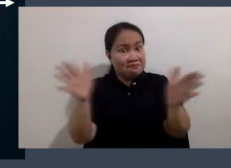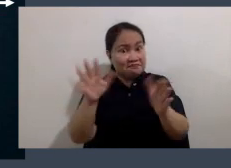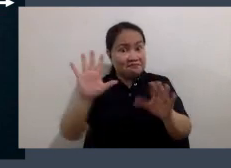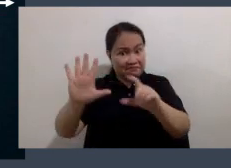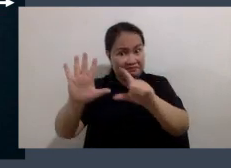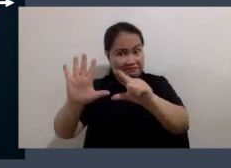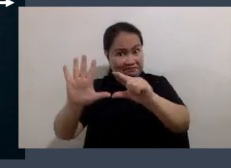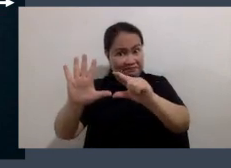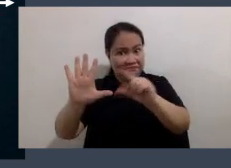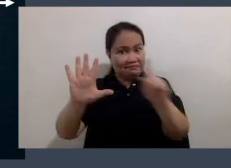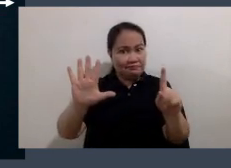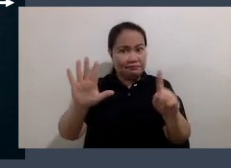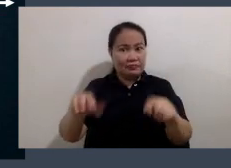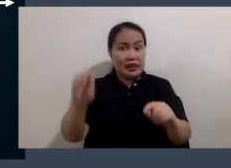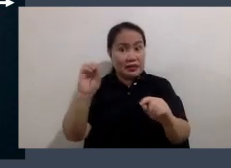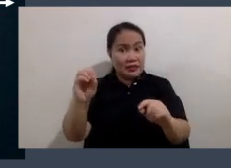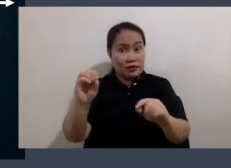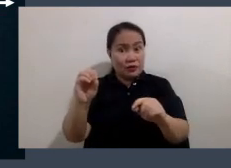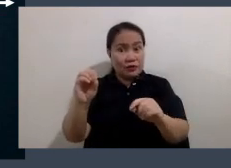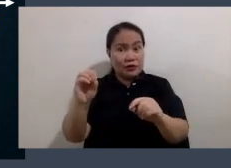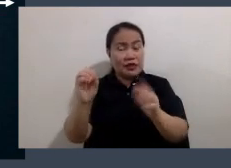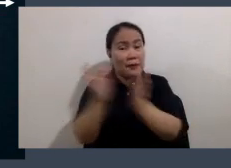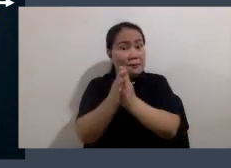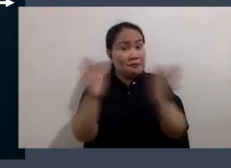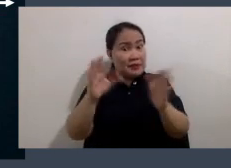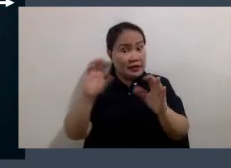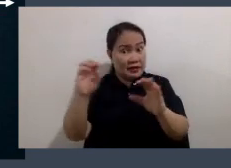than 1, we can have this. For